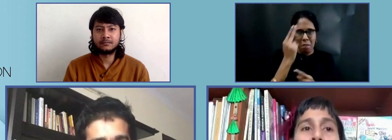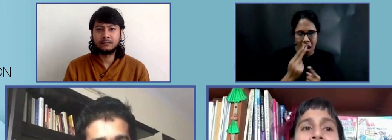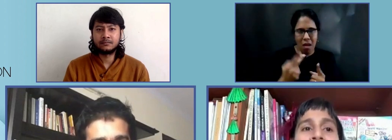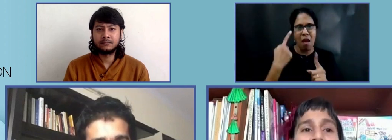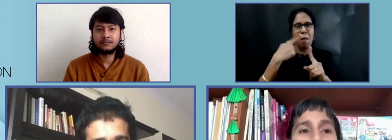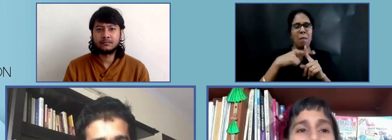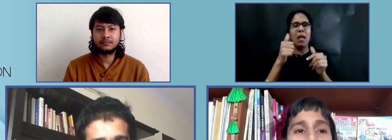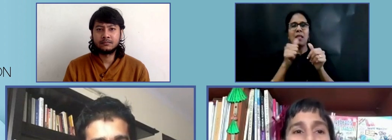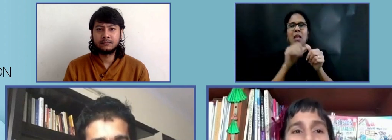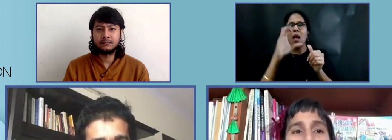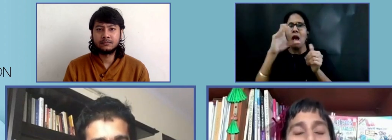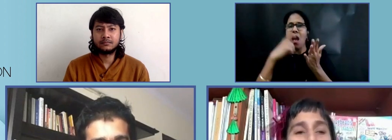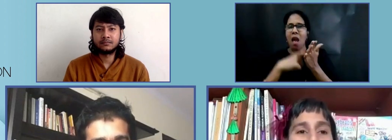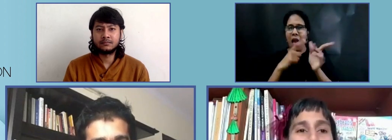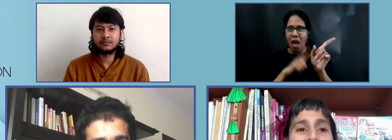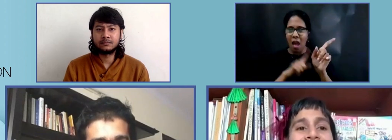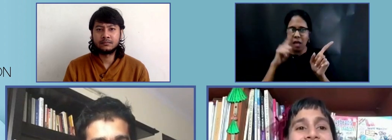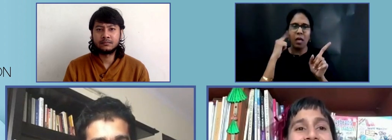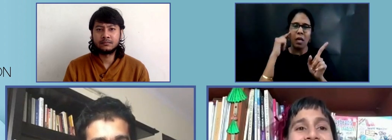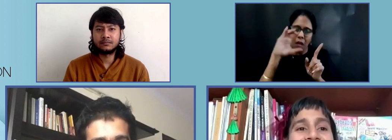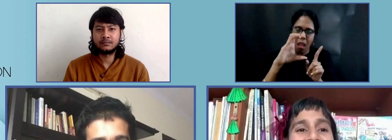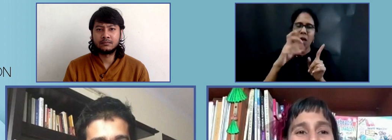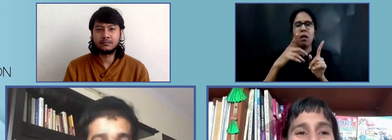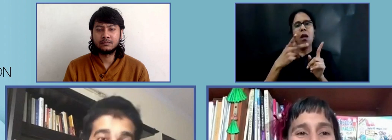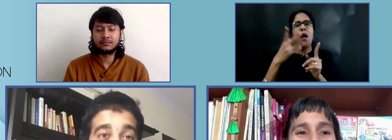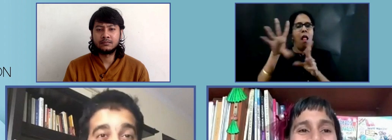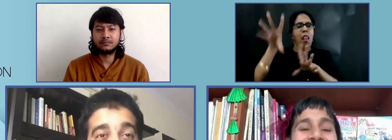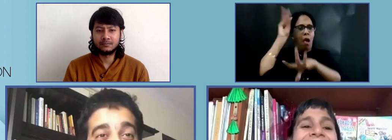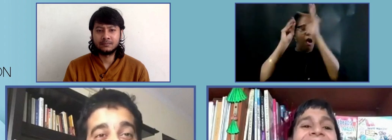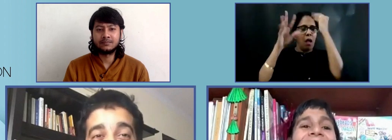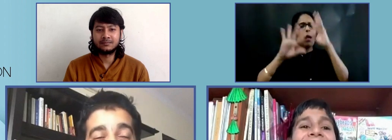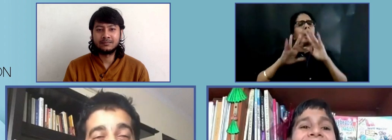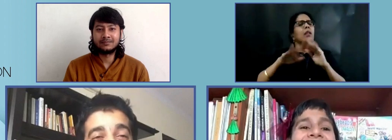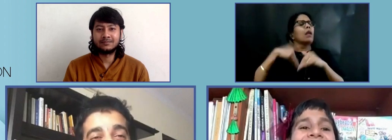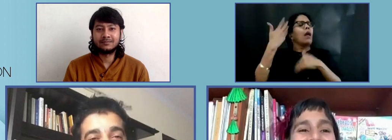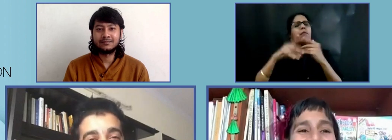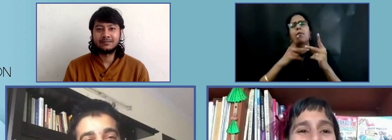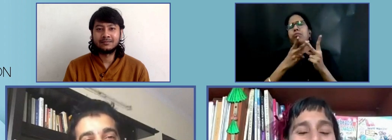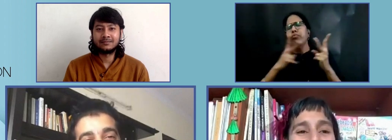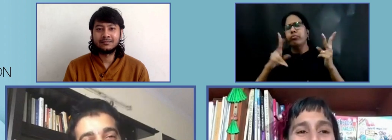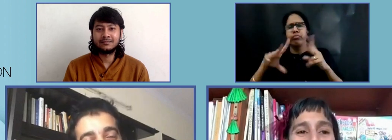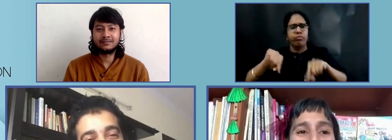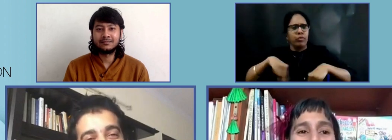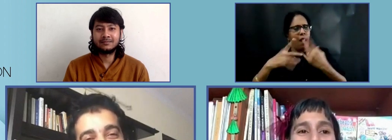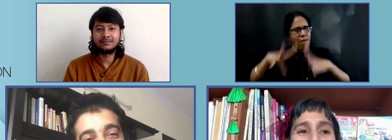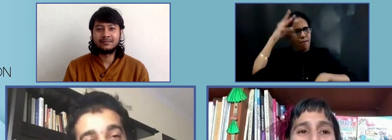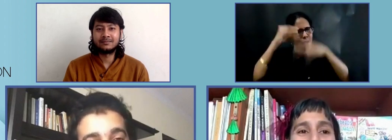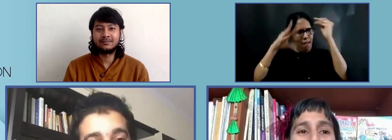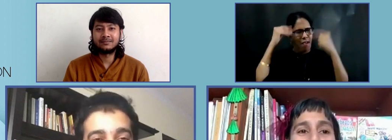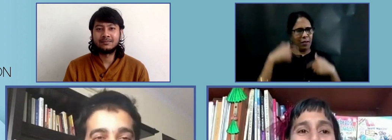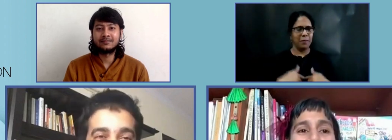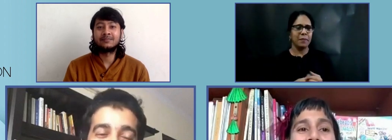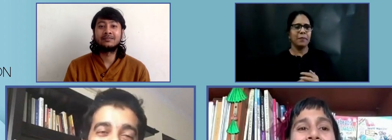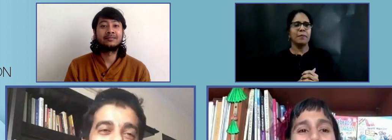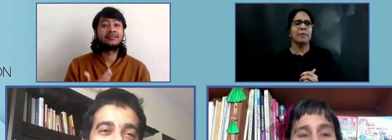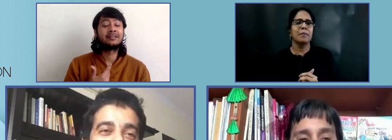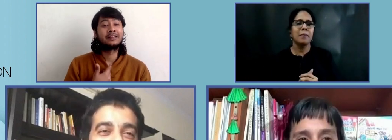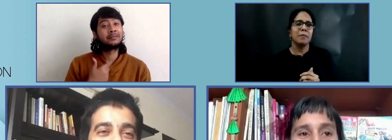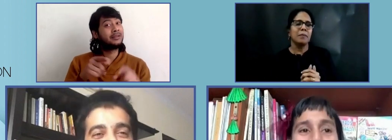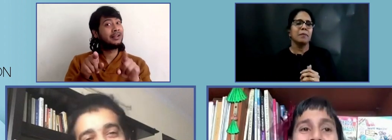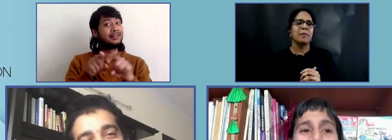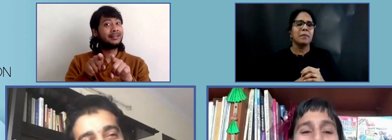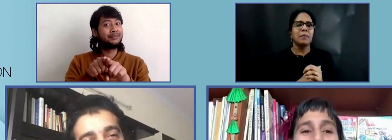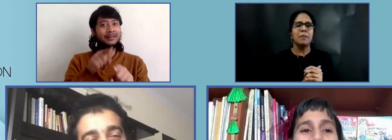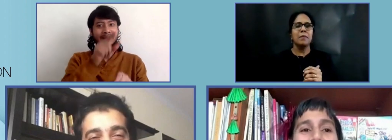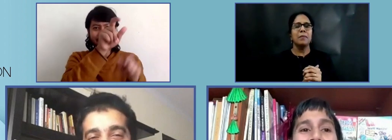my own. I learned everything with my own. Same with me. I mean, I am also a self-taught artist. People ask me,